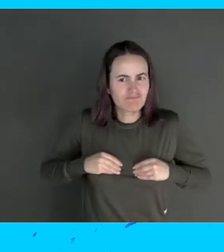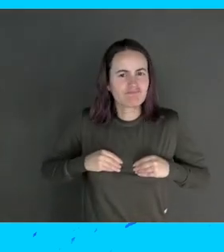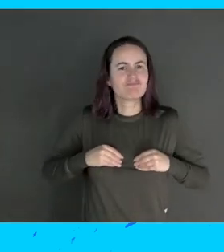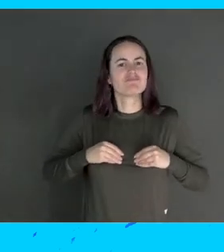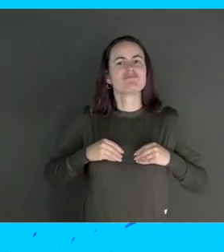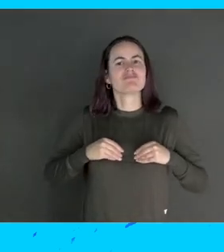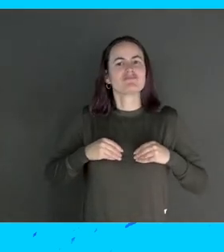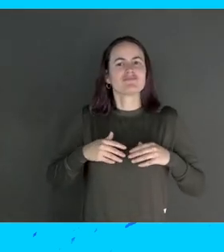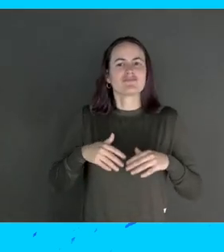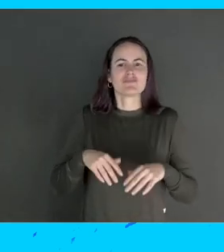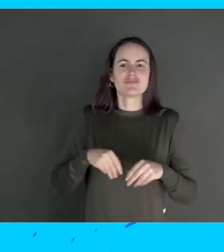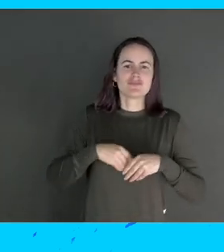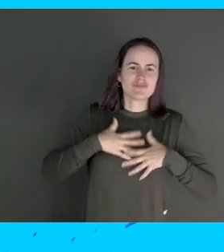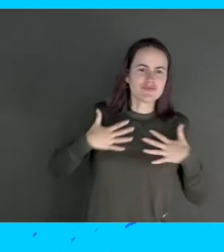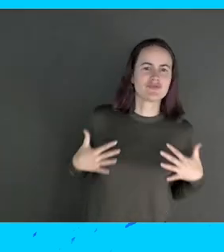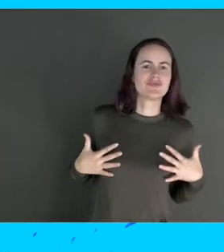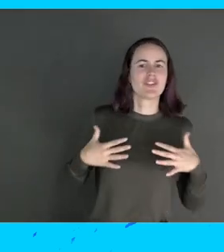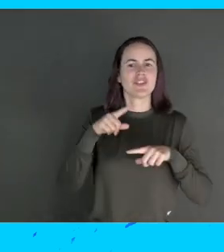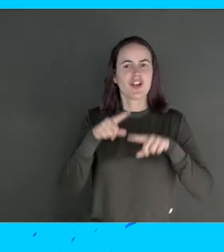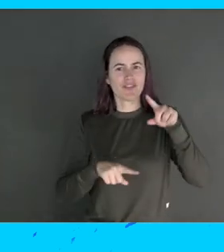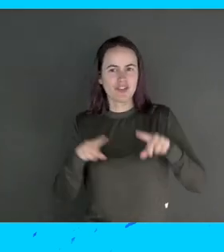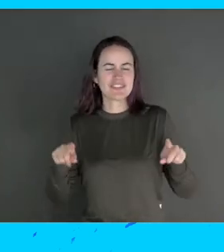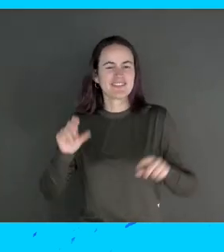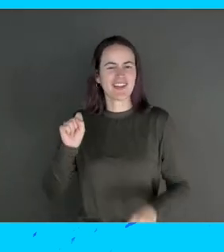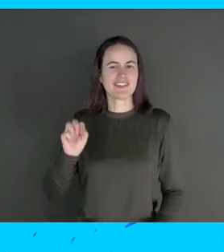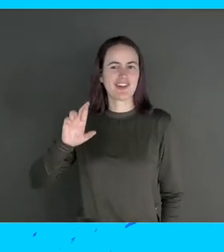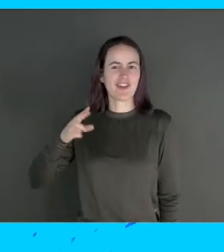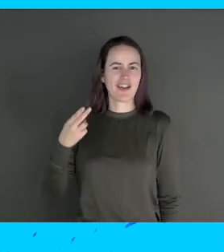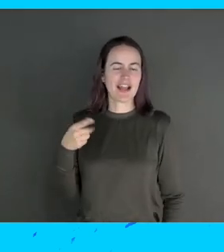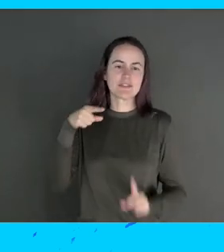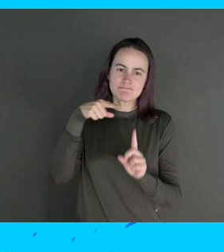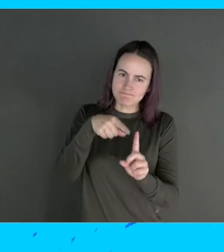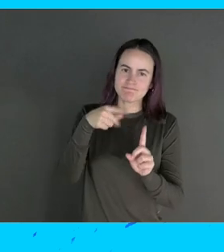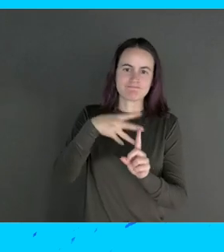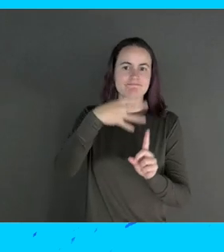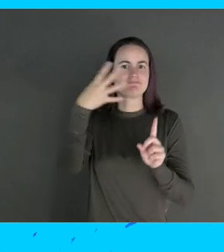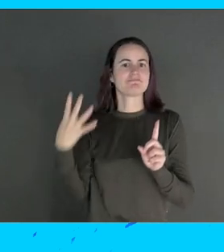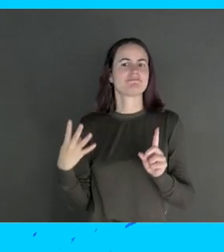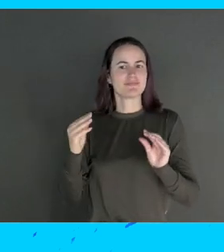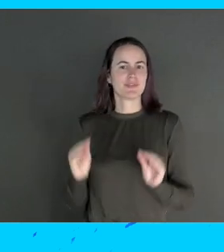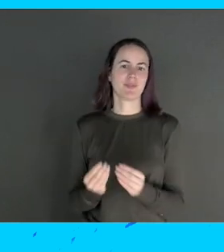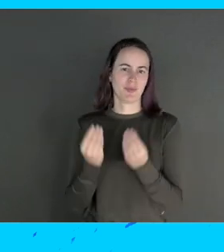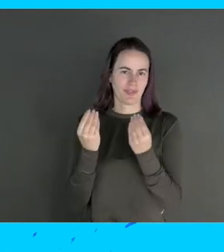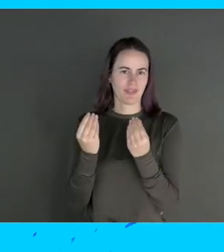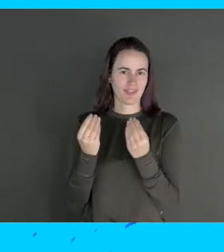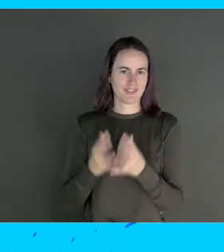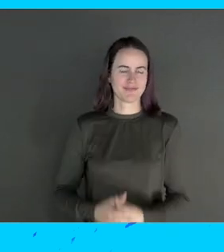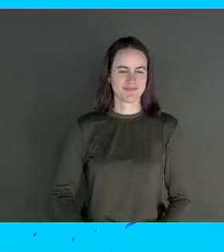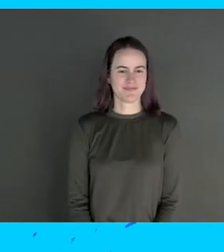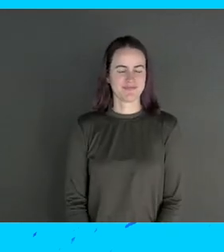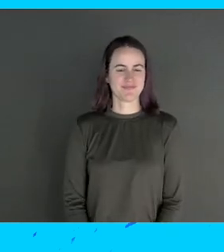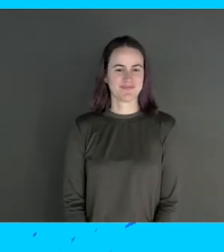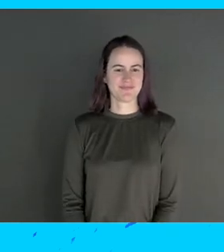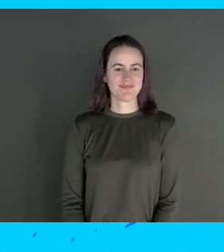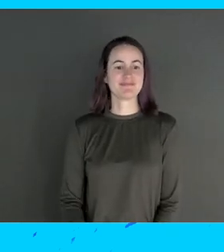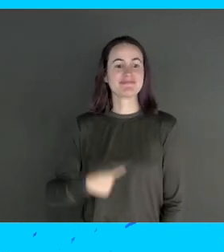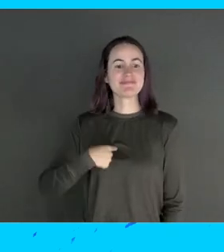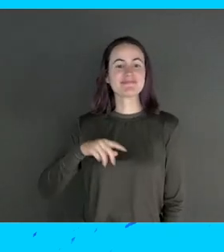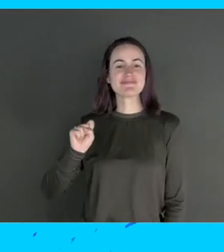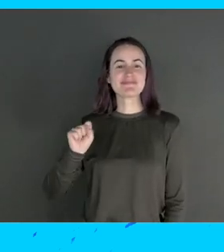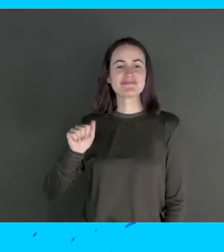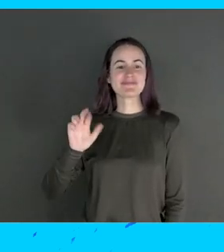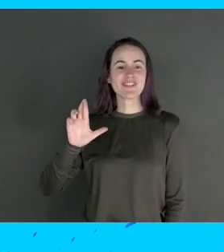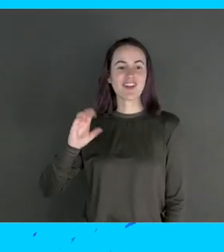Health, specifically for LGBTIQA plus adolescents and youth. I'm Sara Imran. I'm a